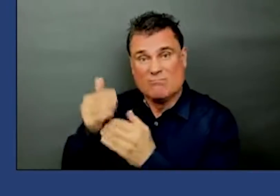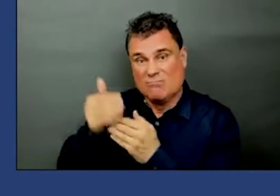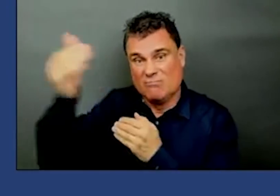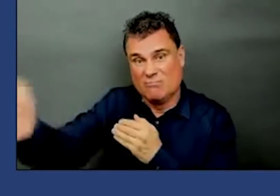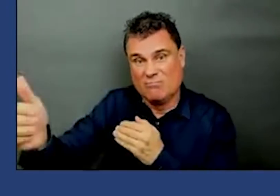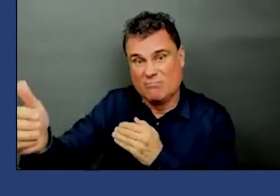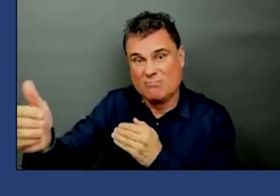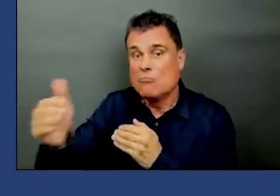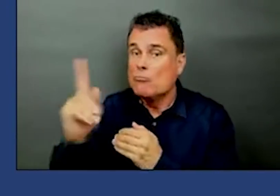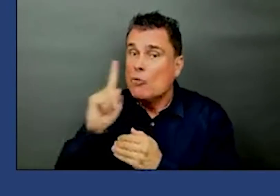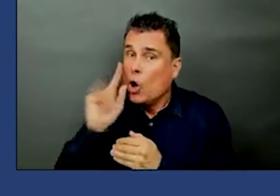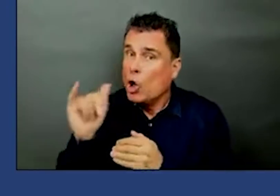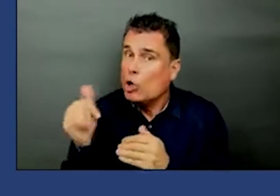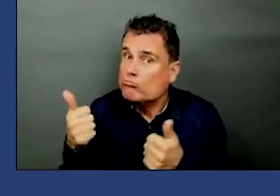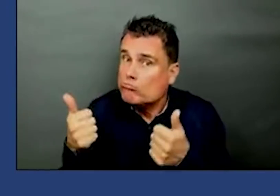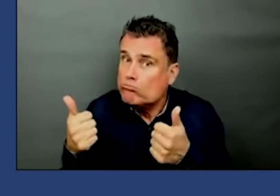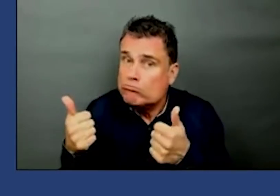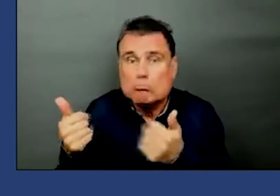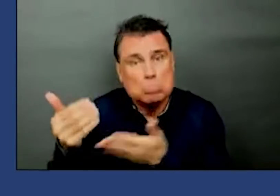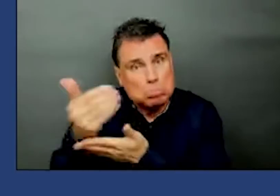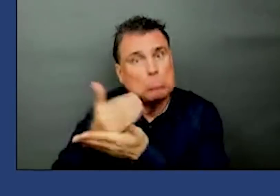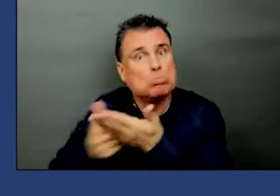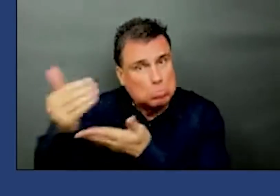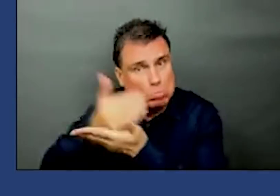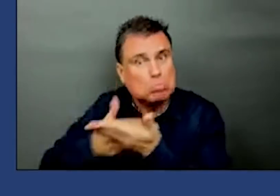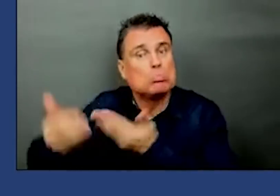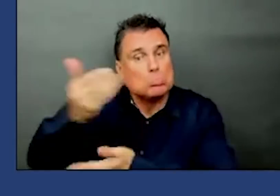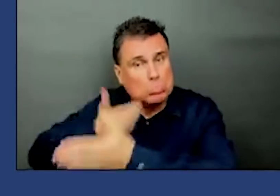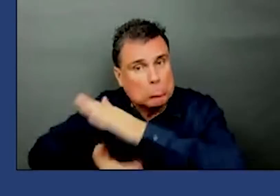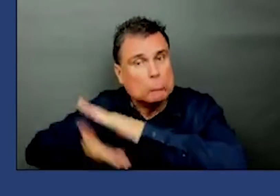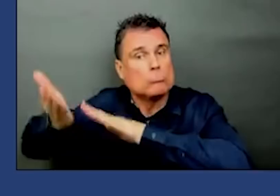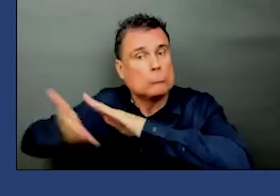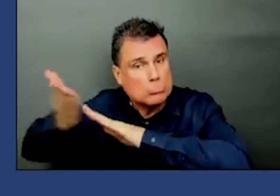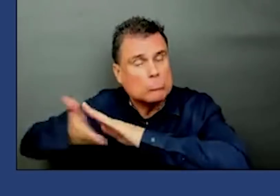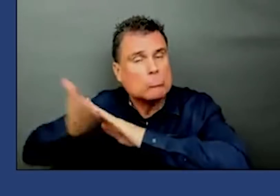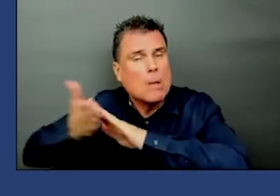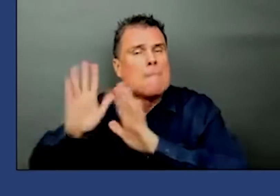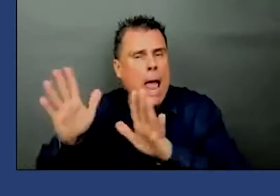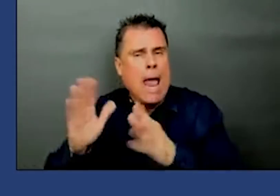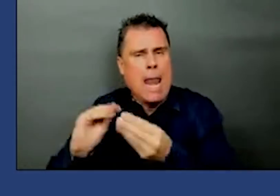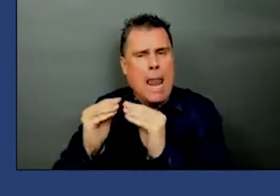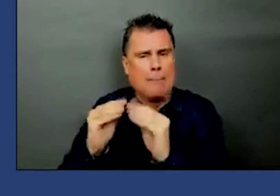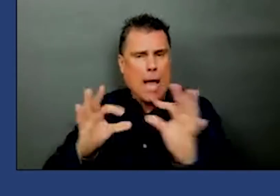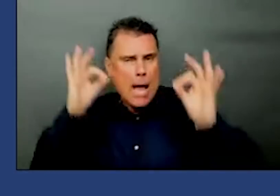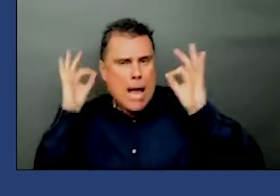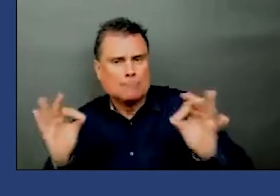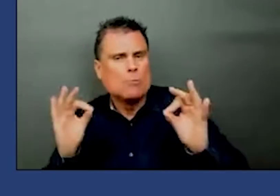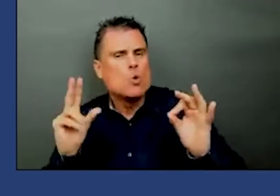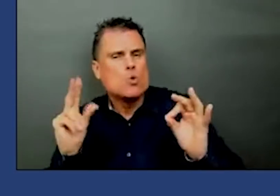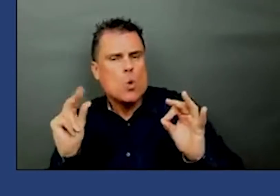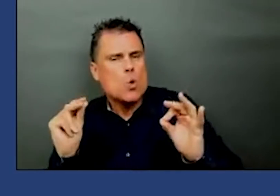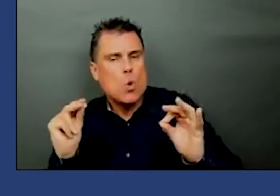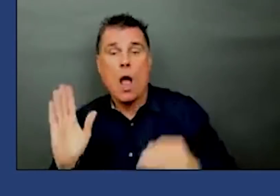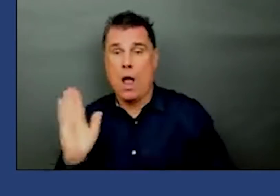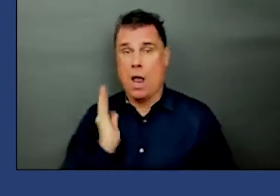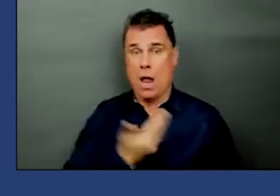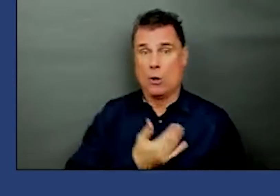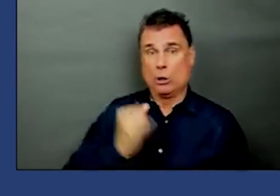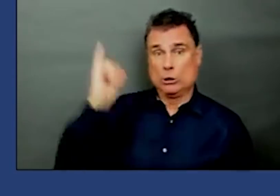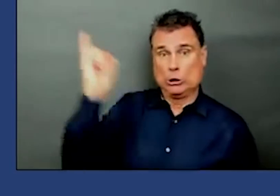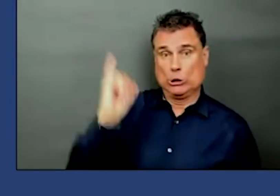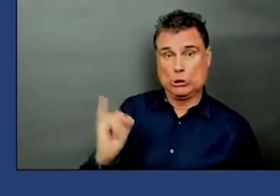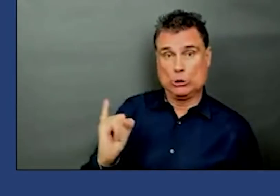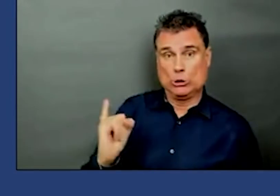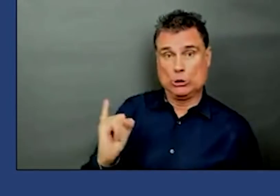business, we generally don't have a good sense of how the year is going to land until Q3. It's just the way we have to take the number